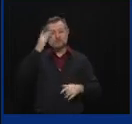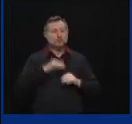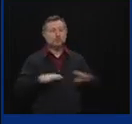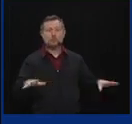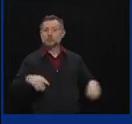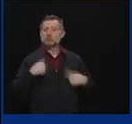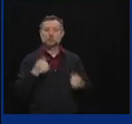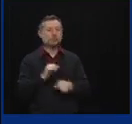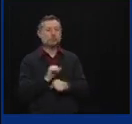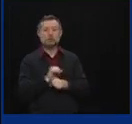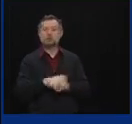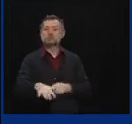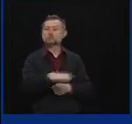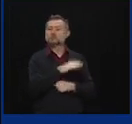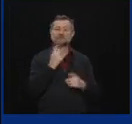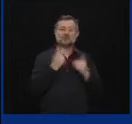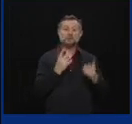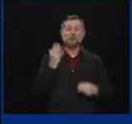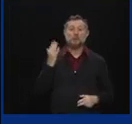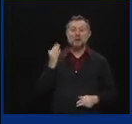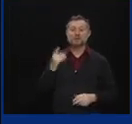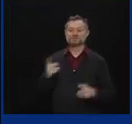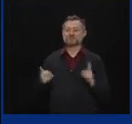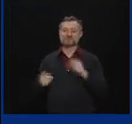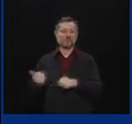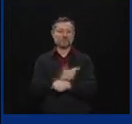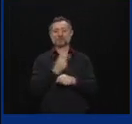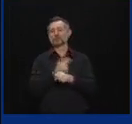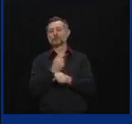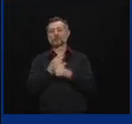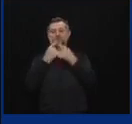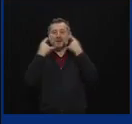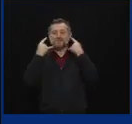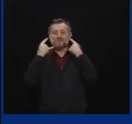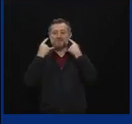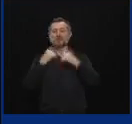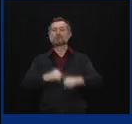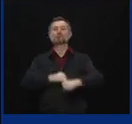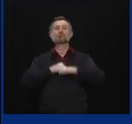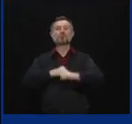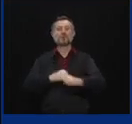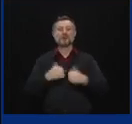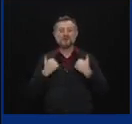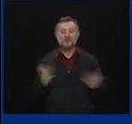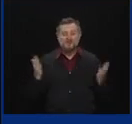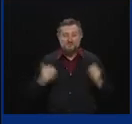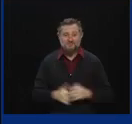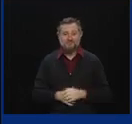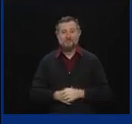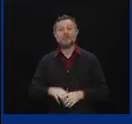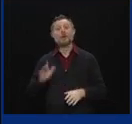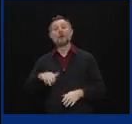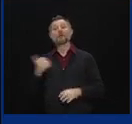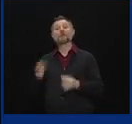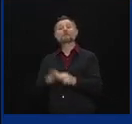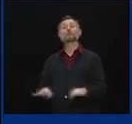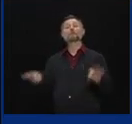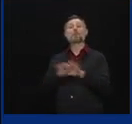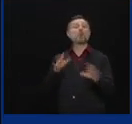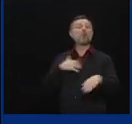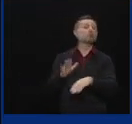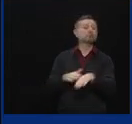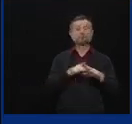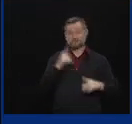and guests because everyone's wearing a mask. Masks work. Another thing that's very important, if you are sick or